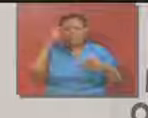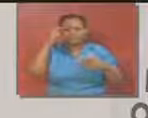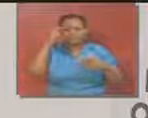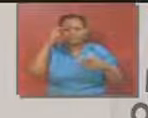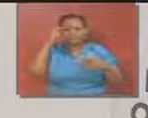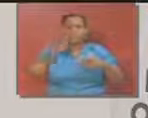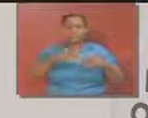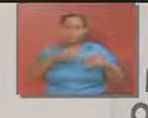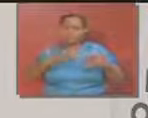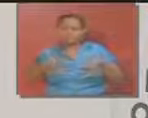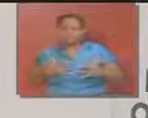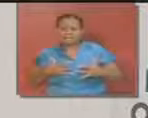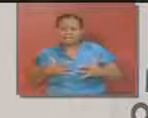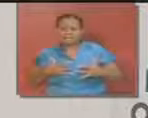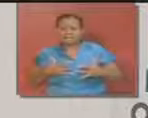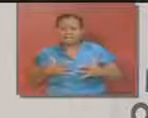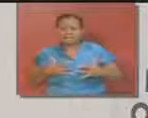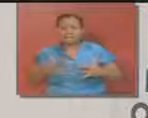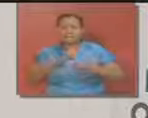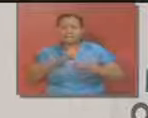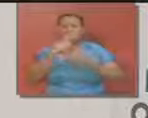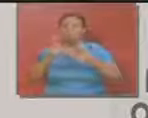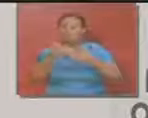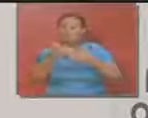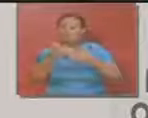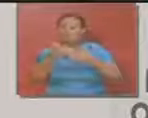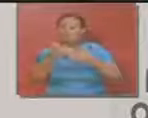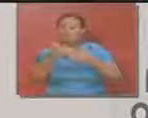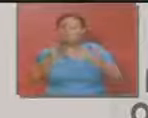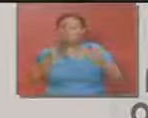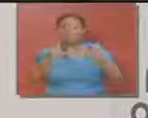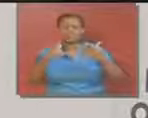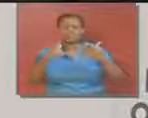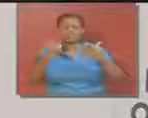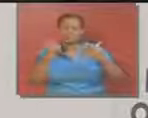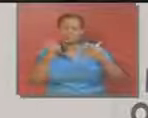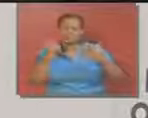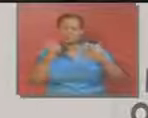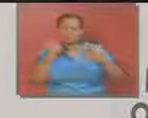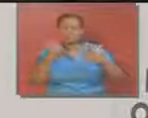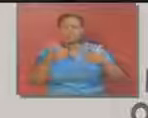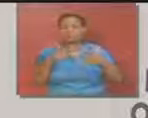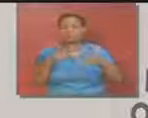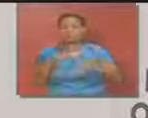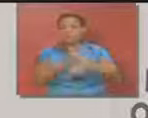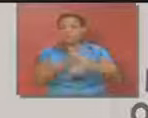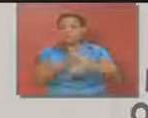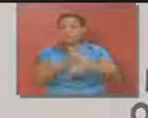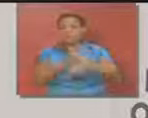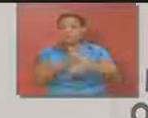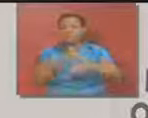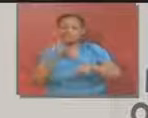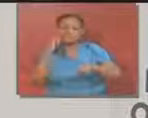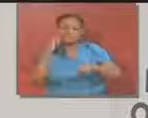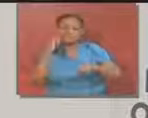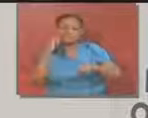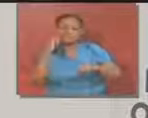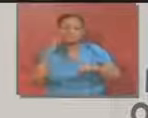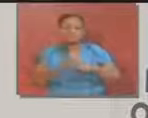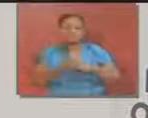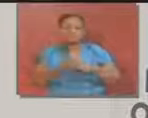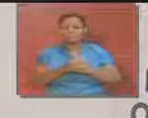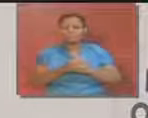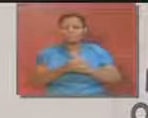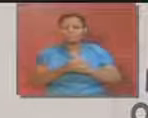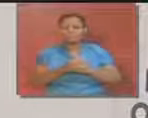fever, brain effects, heart effects, rash, And also the last one, which is